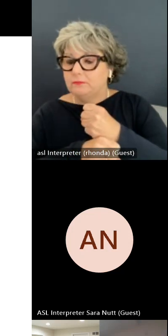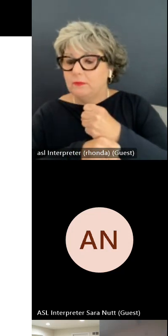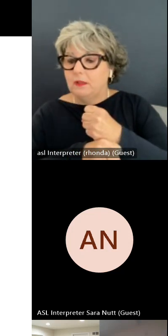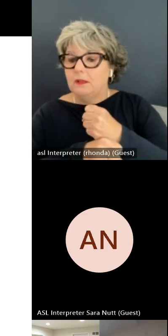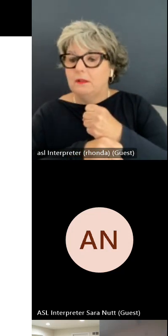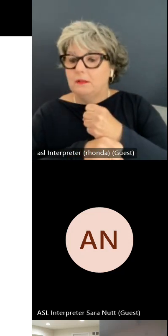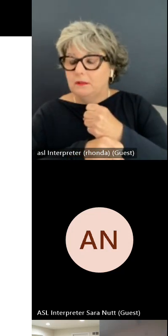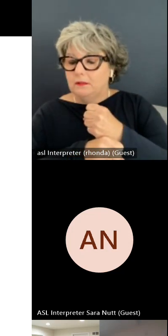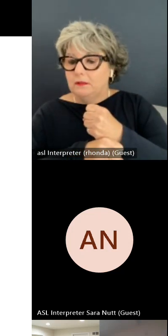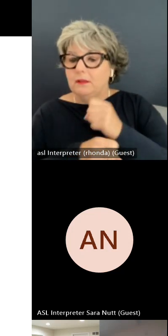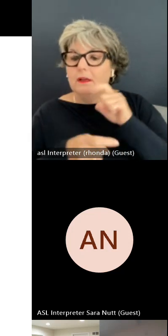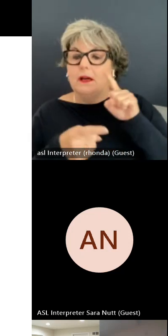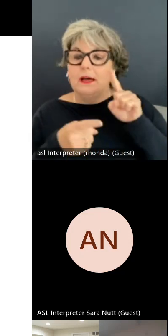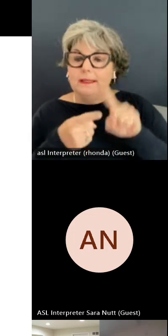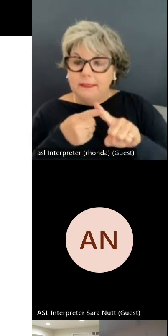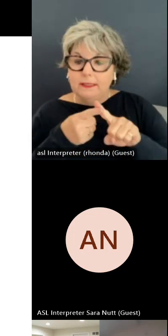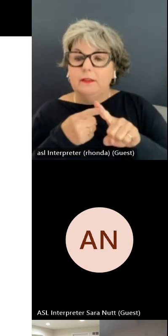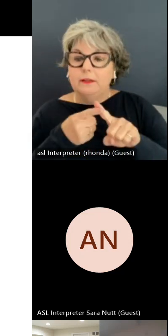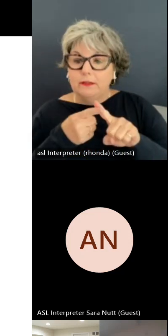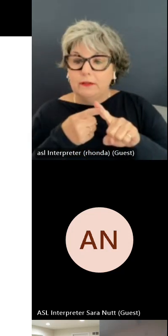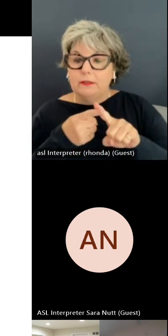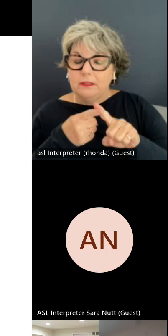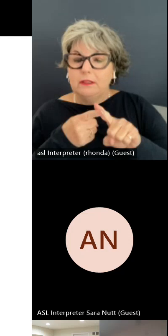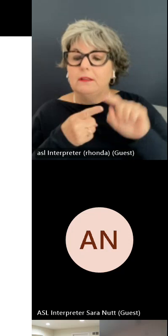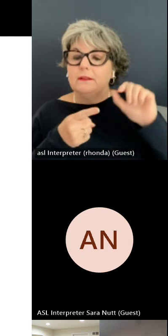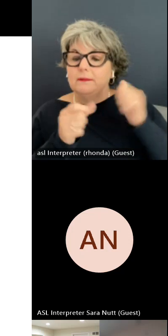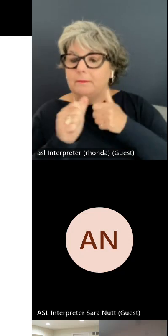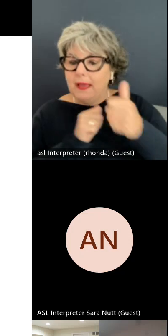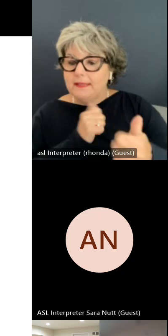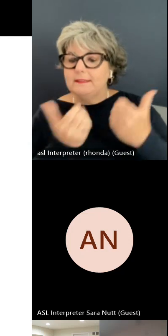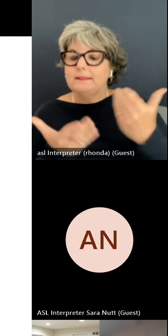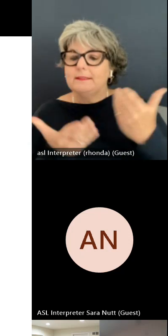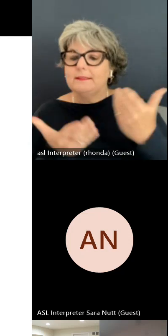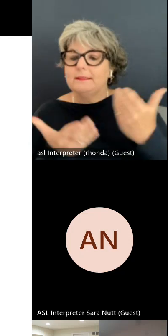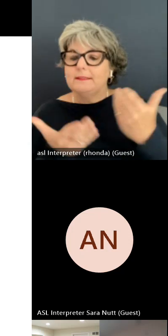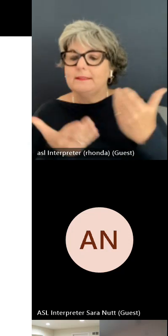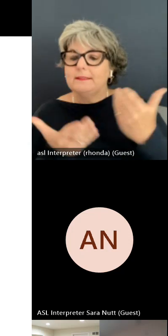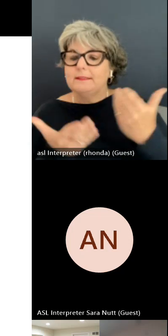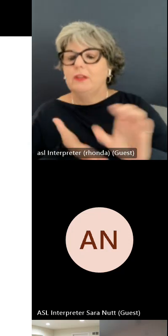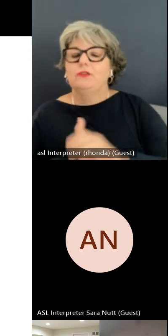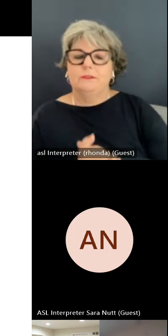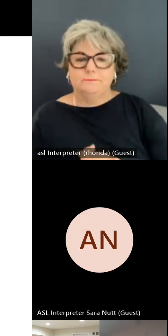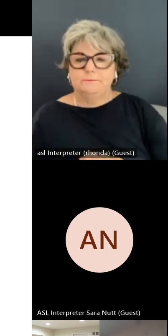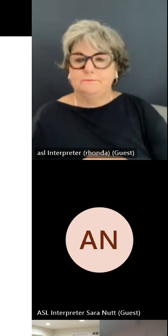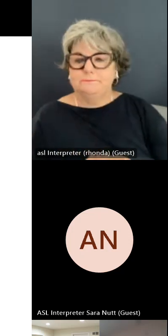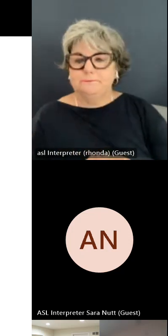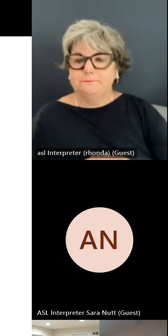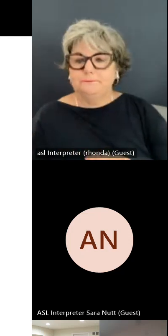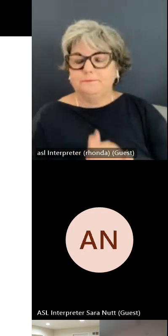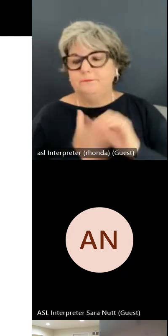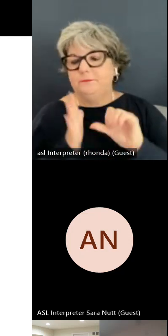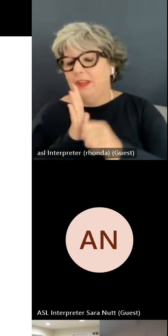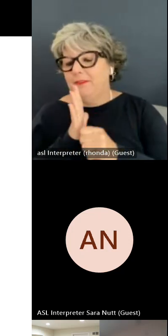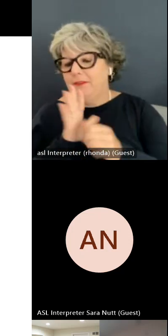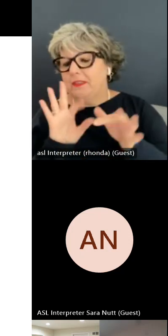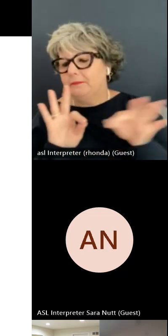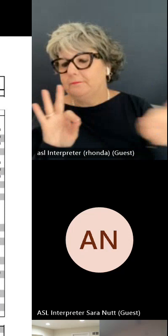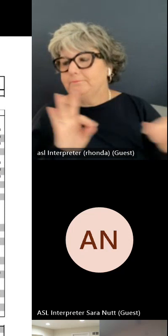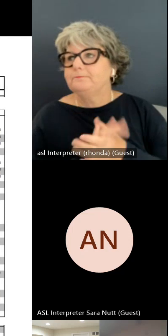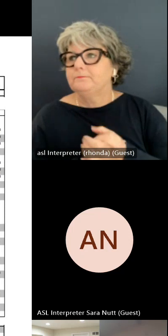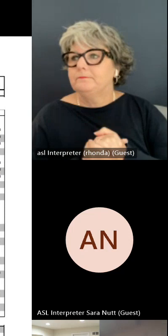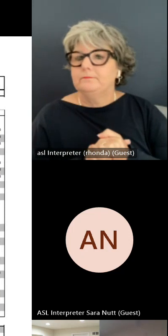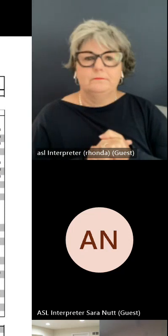until Congress actually enacts new appropriations. So, just to amplify that.